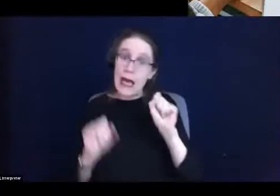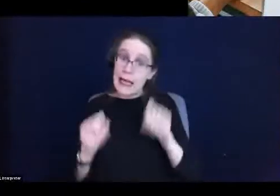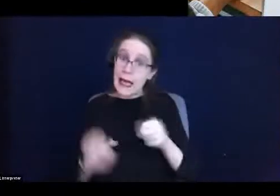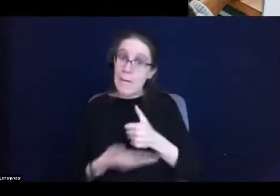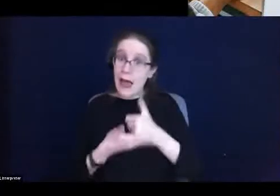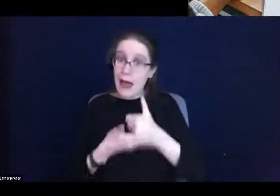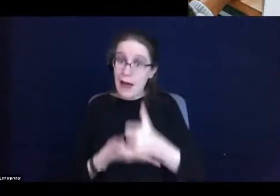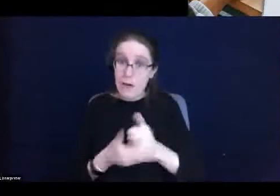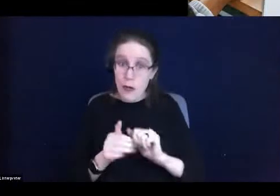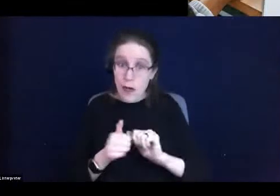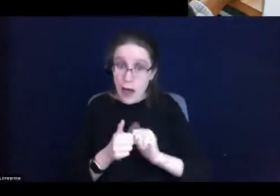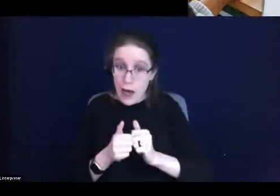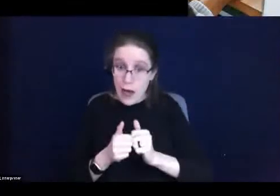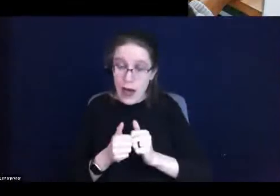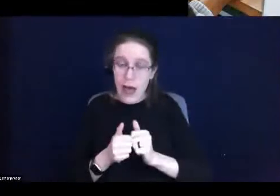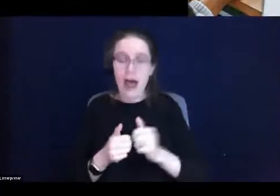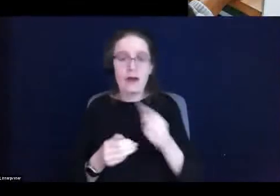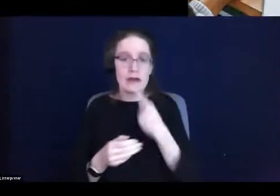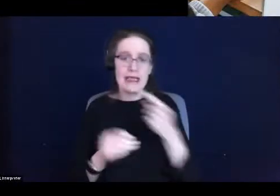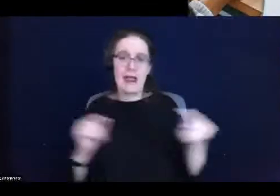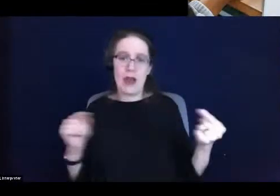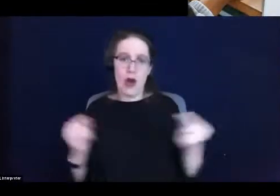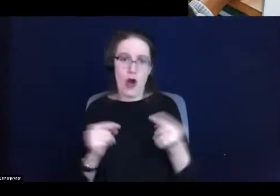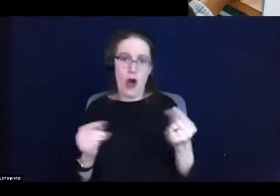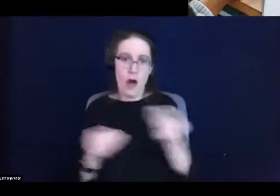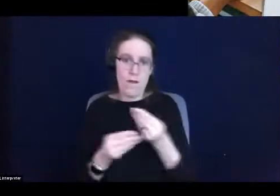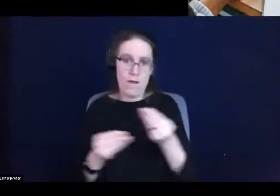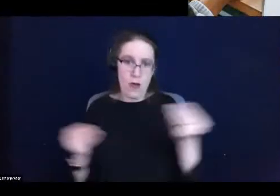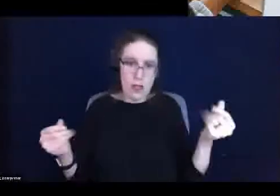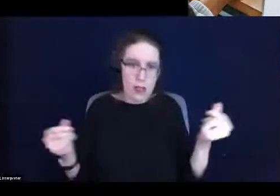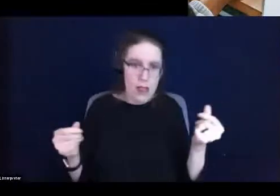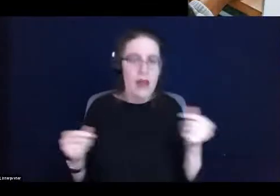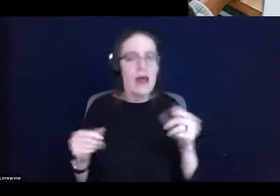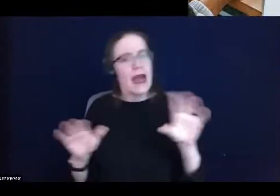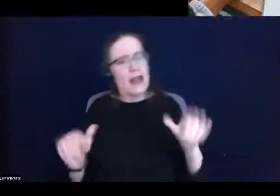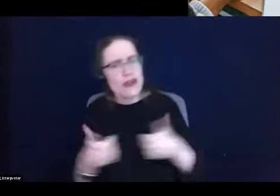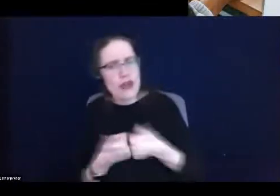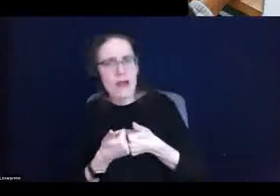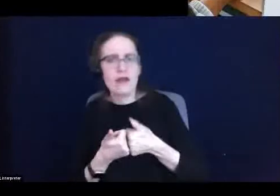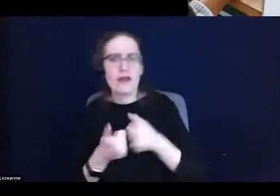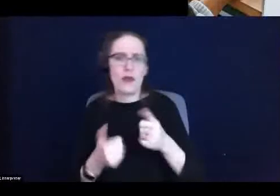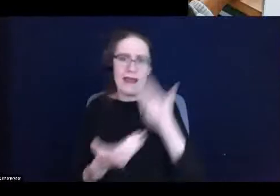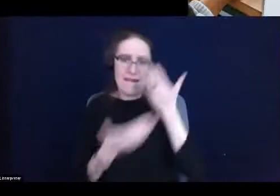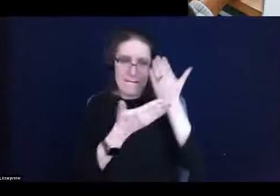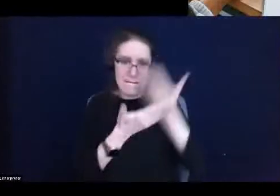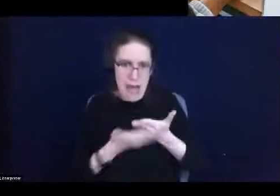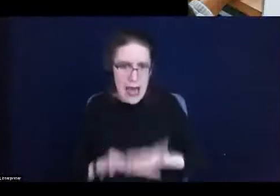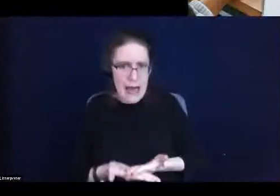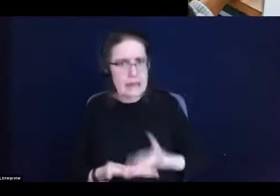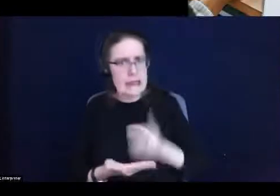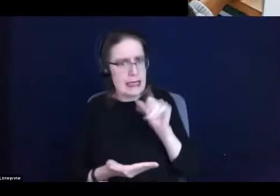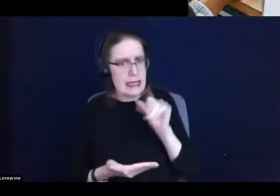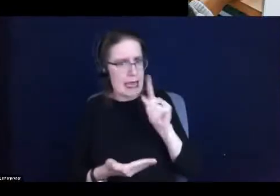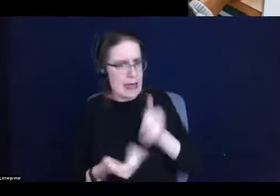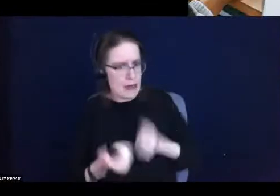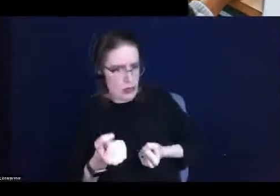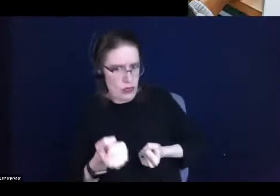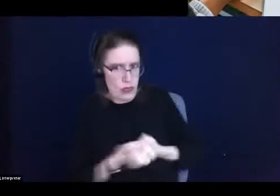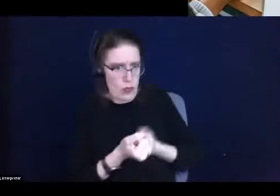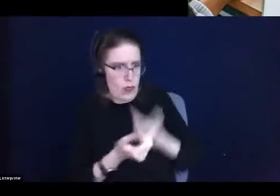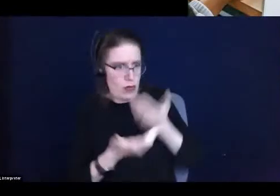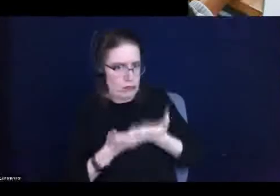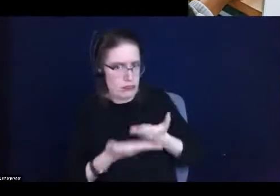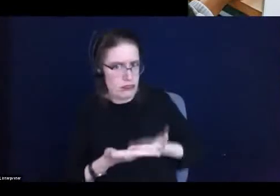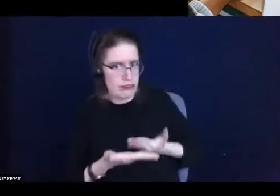harmful and inaccurate, and also challenge these ideas with facts and data. We need to correct this